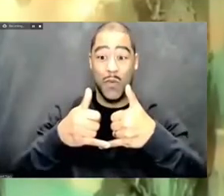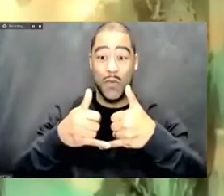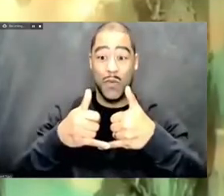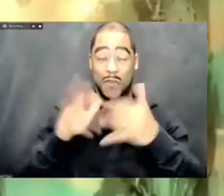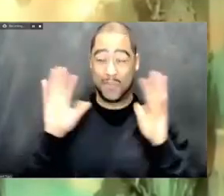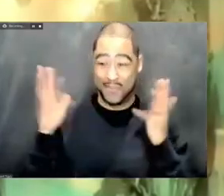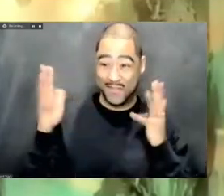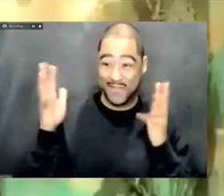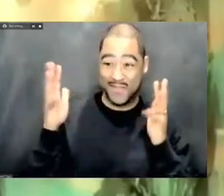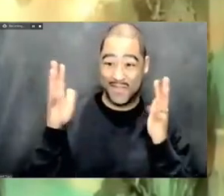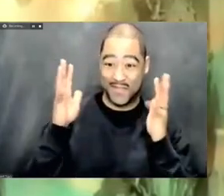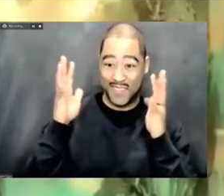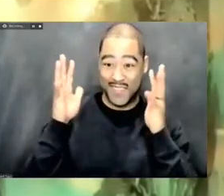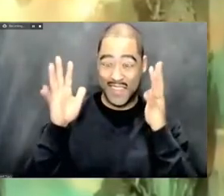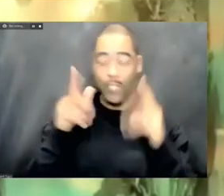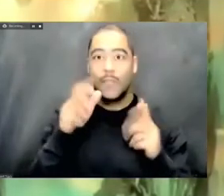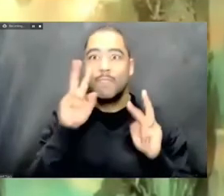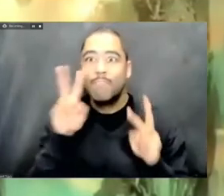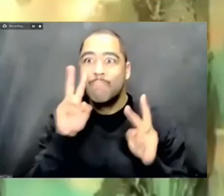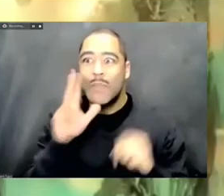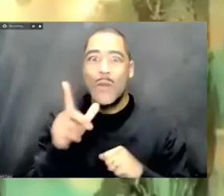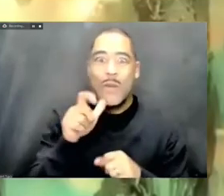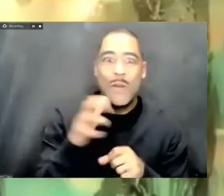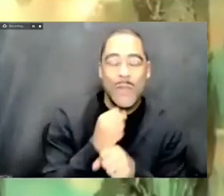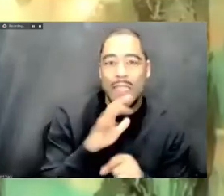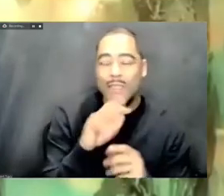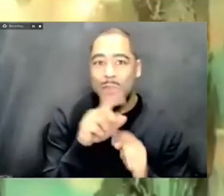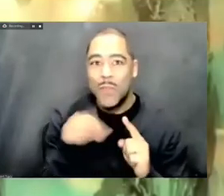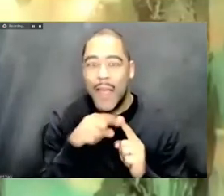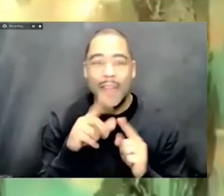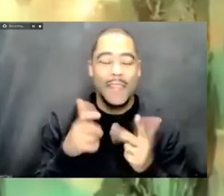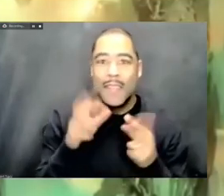know you've been waiting all night, and you're like, when is this going to happen?